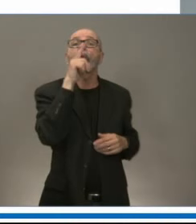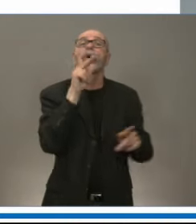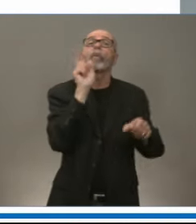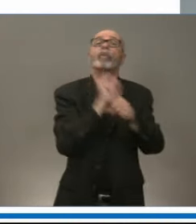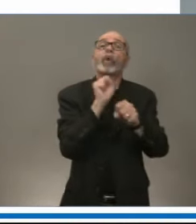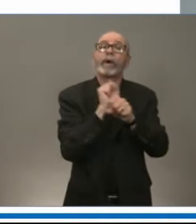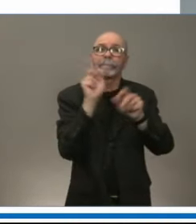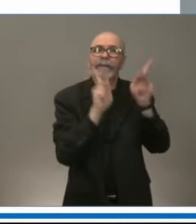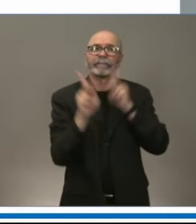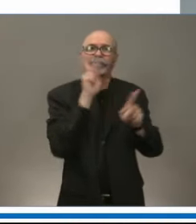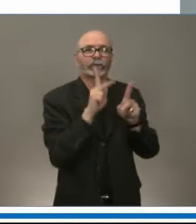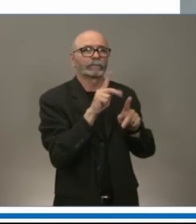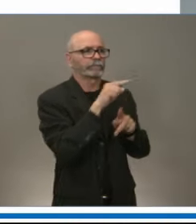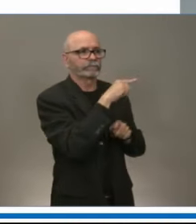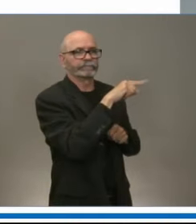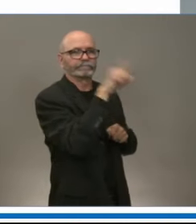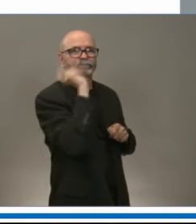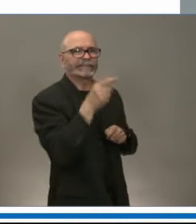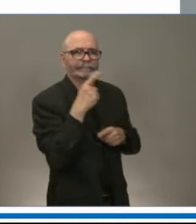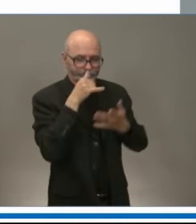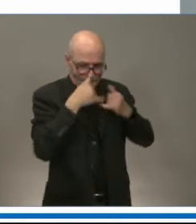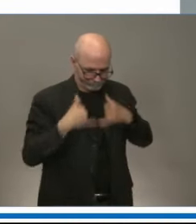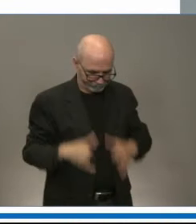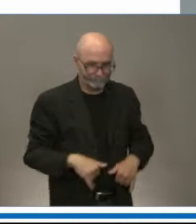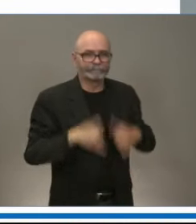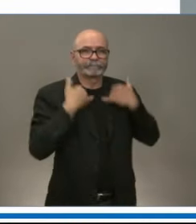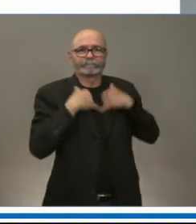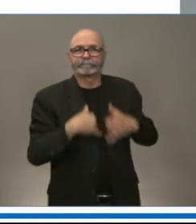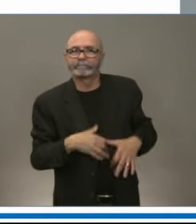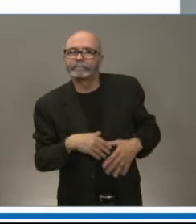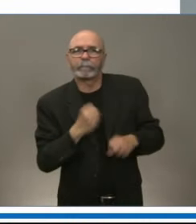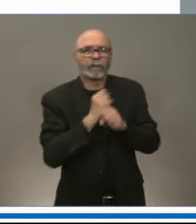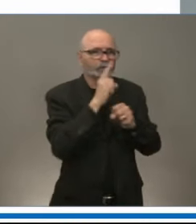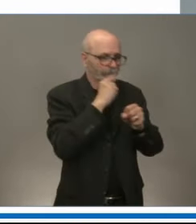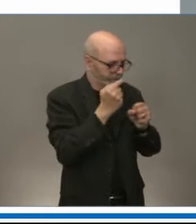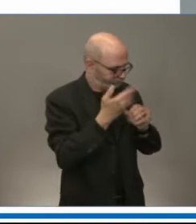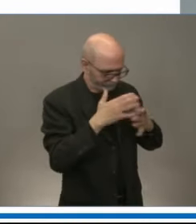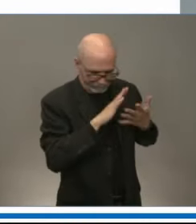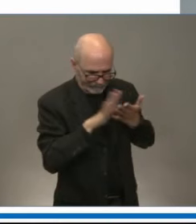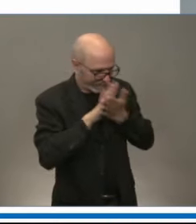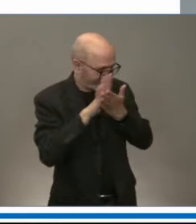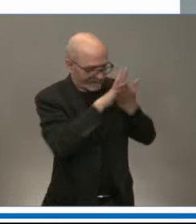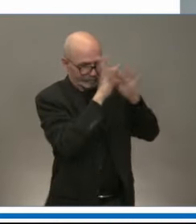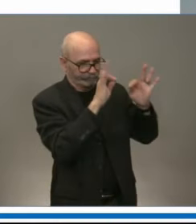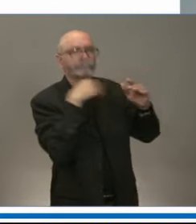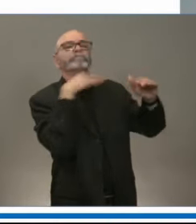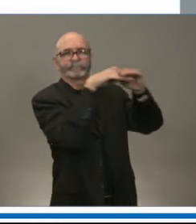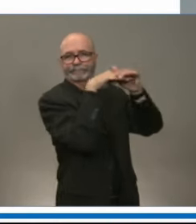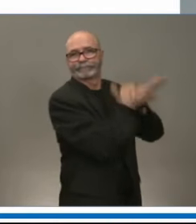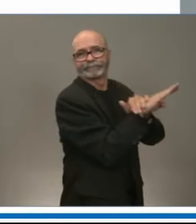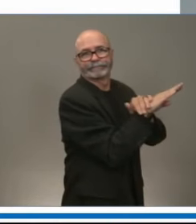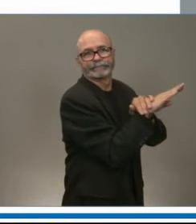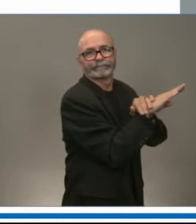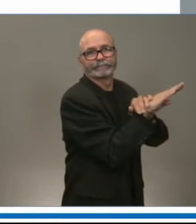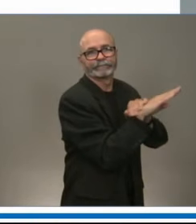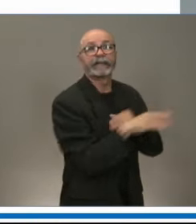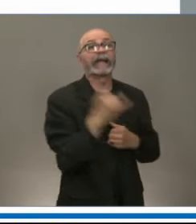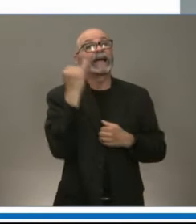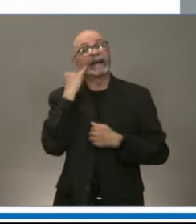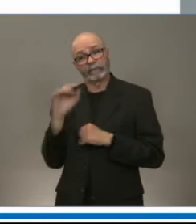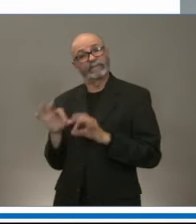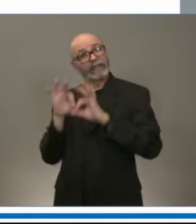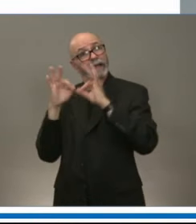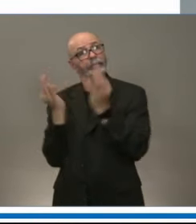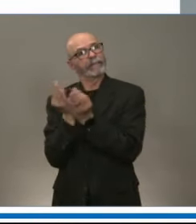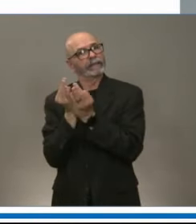cetera. Unless the family has the capacity to put the same level of restrictions, if you will, and isolate their